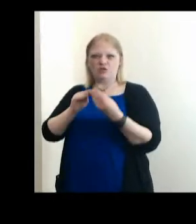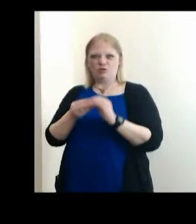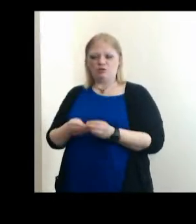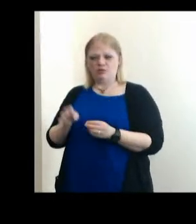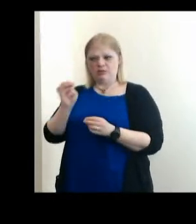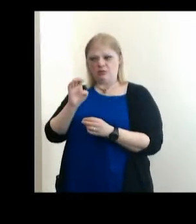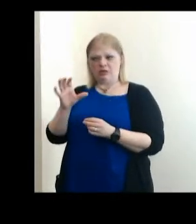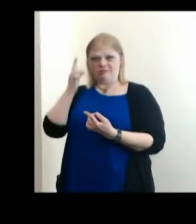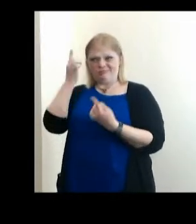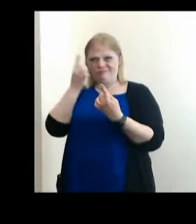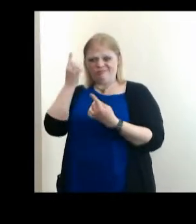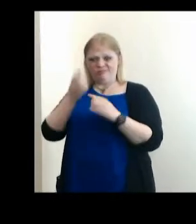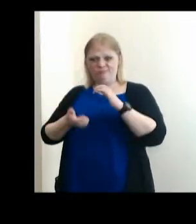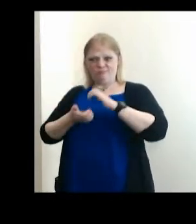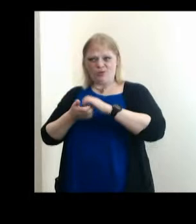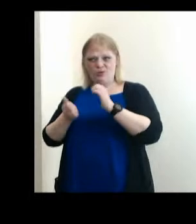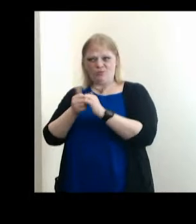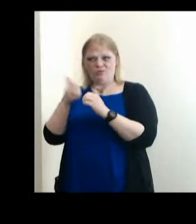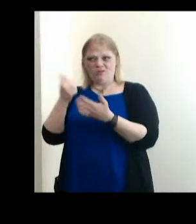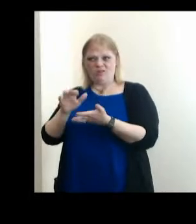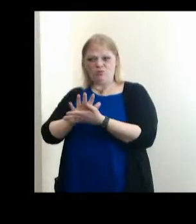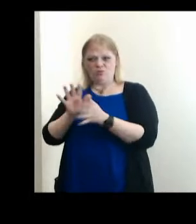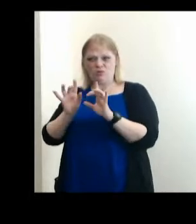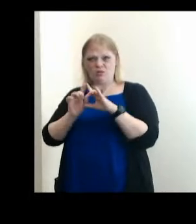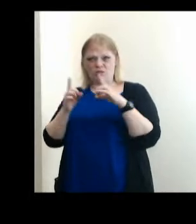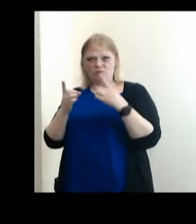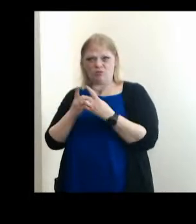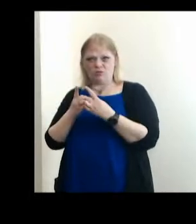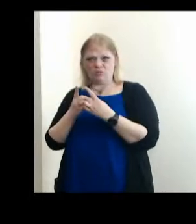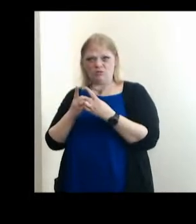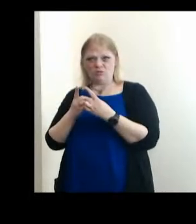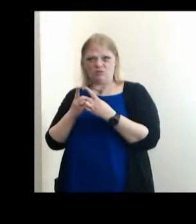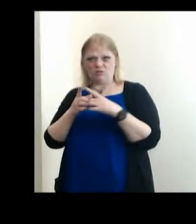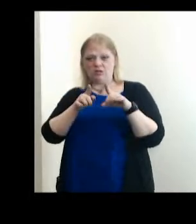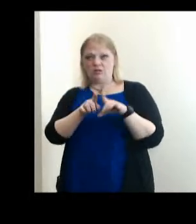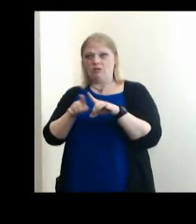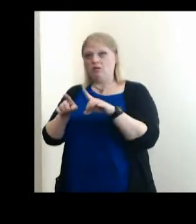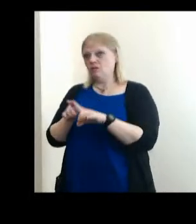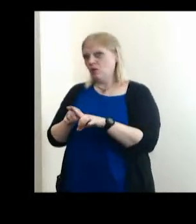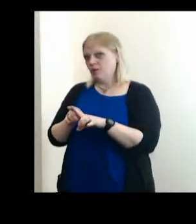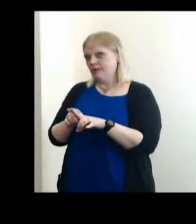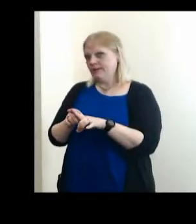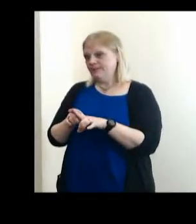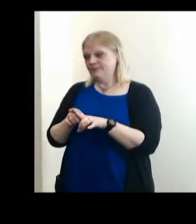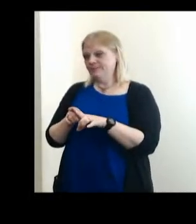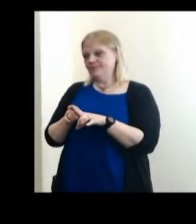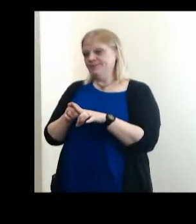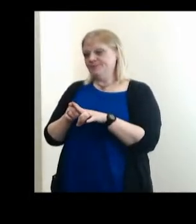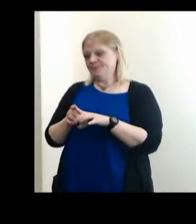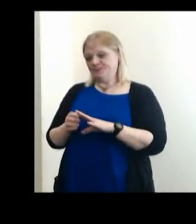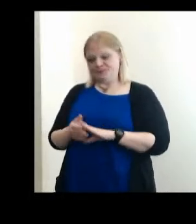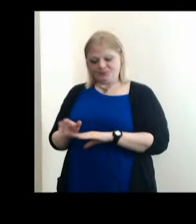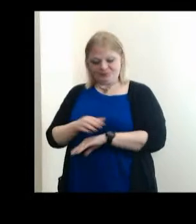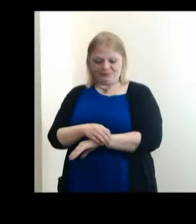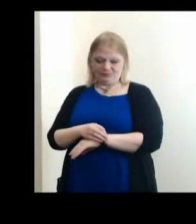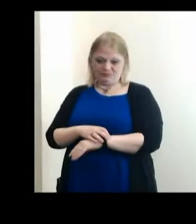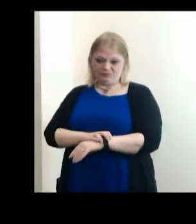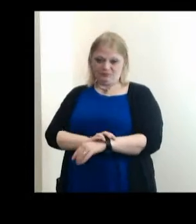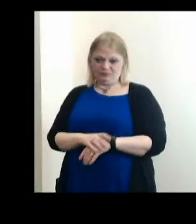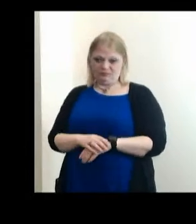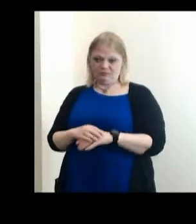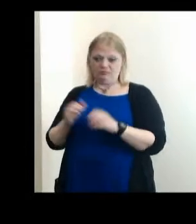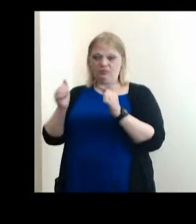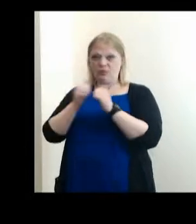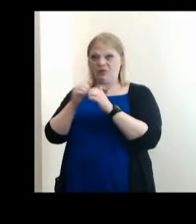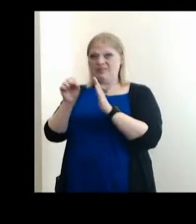County considering partnering with any school districts? And in addition to that, with the state's